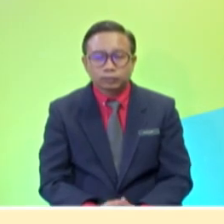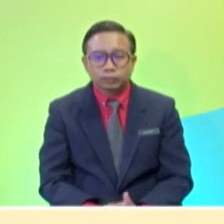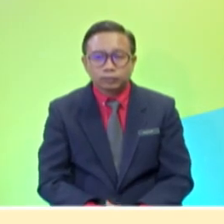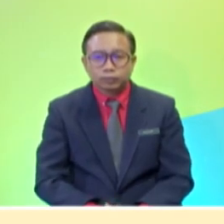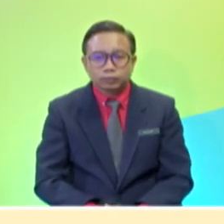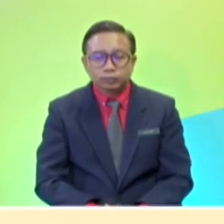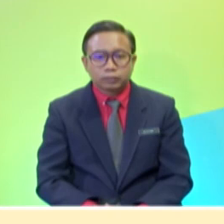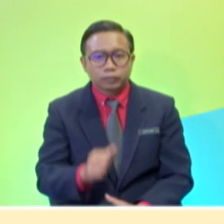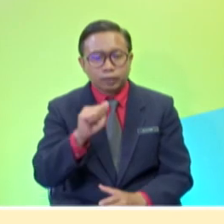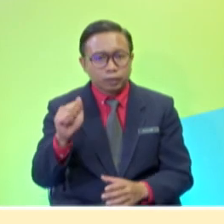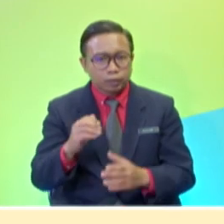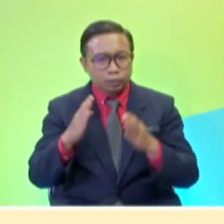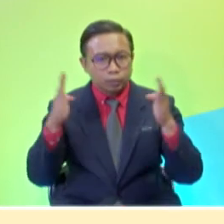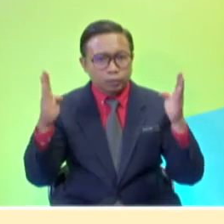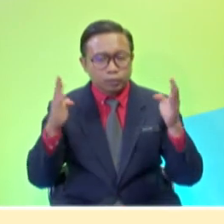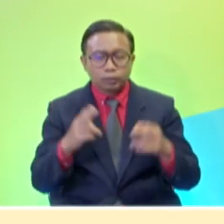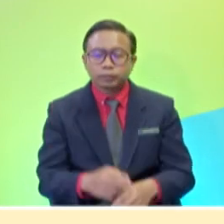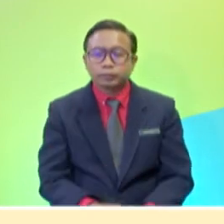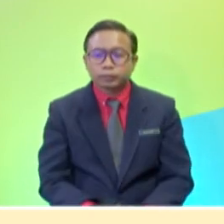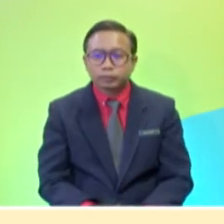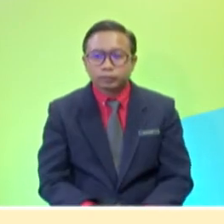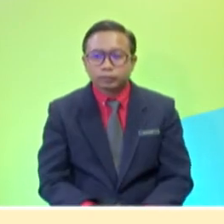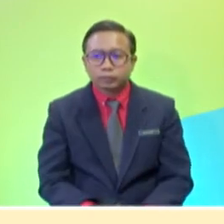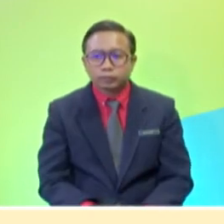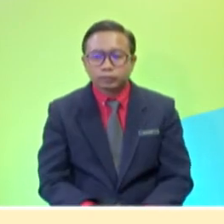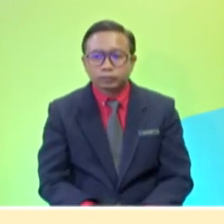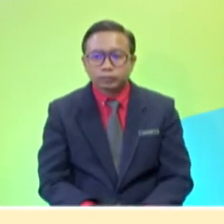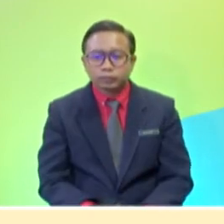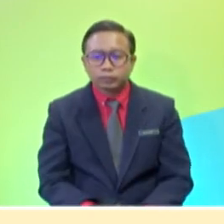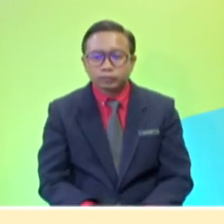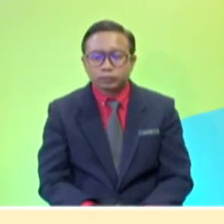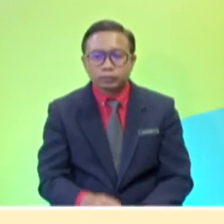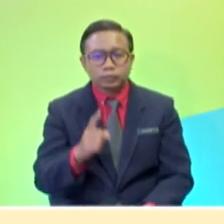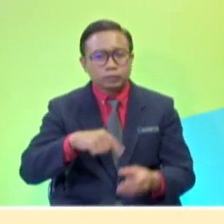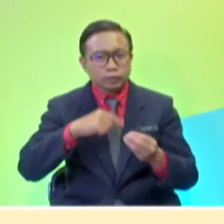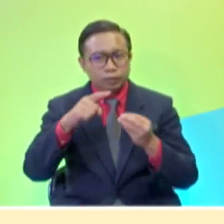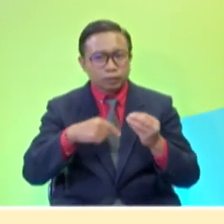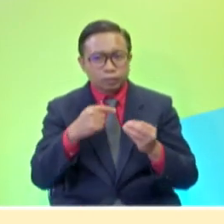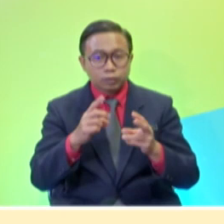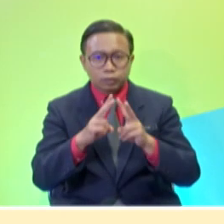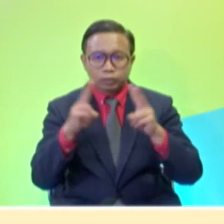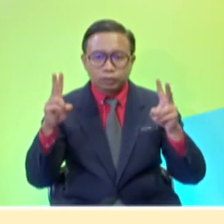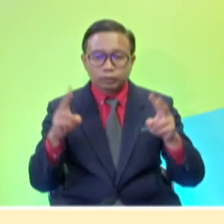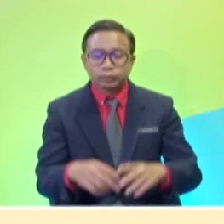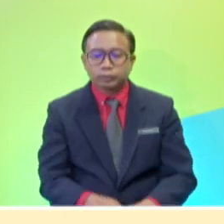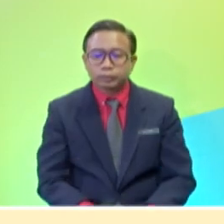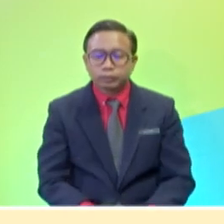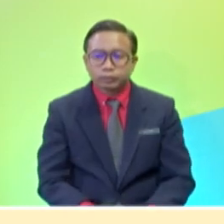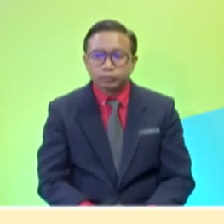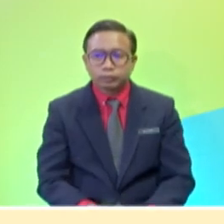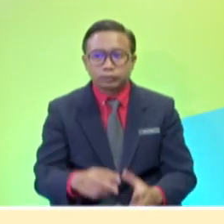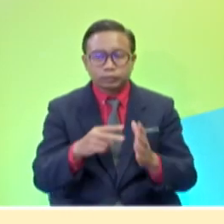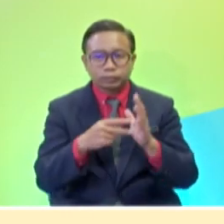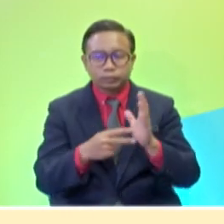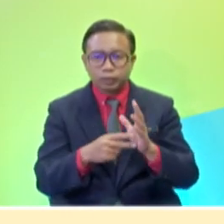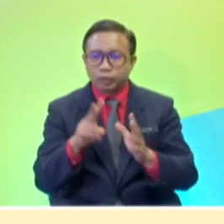A bit means a little. All right. What about really? Really means